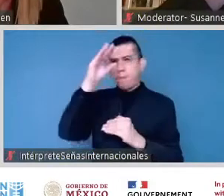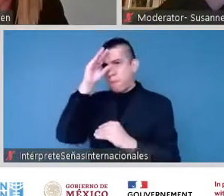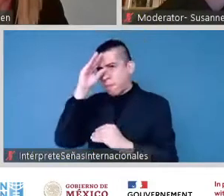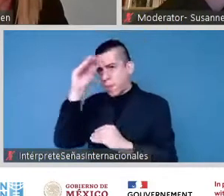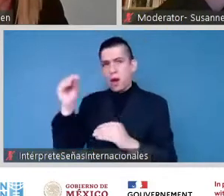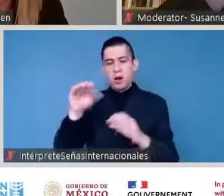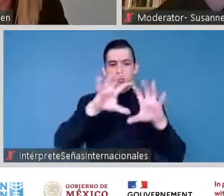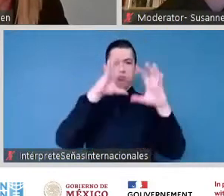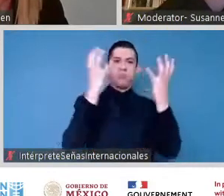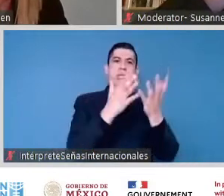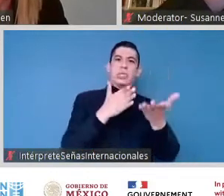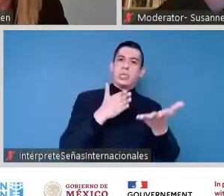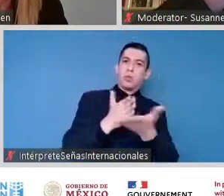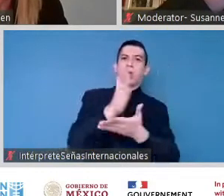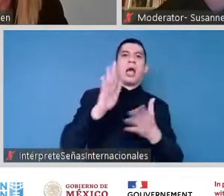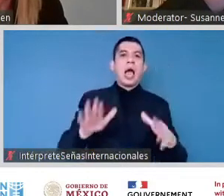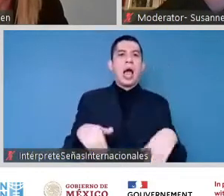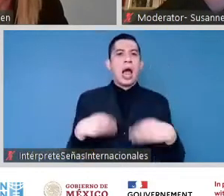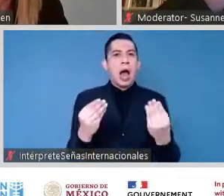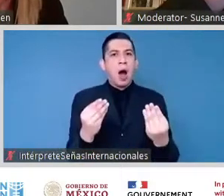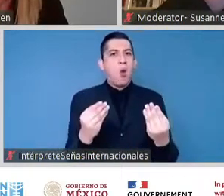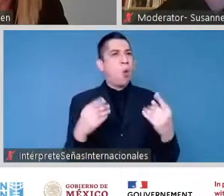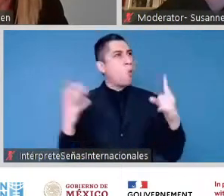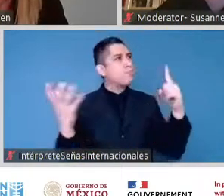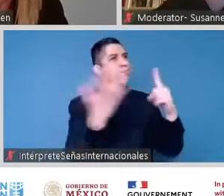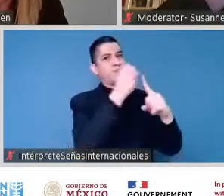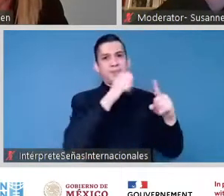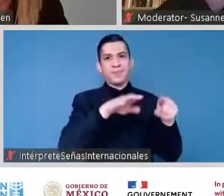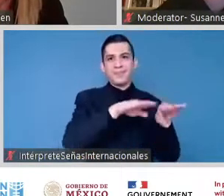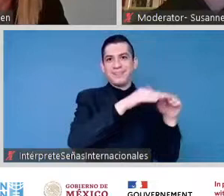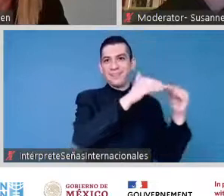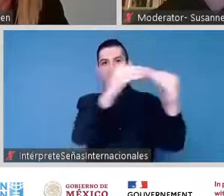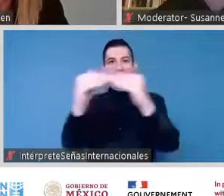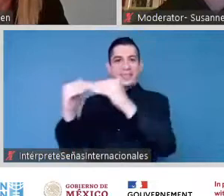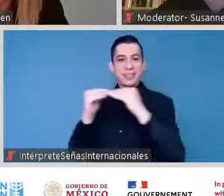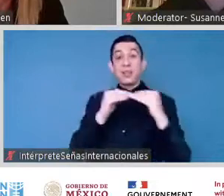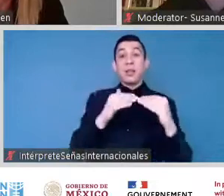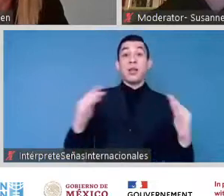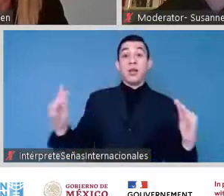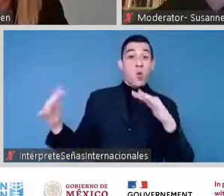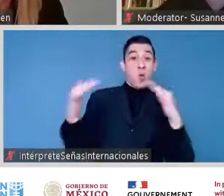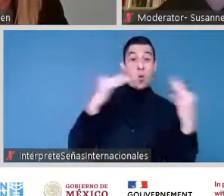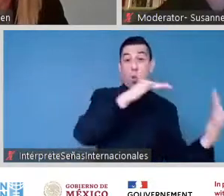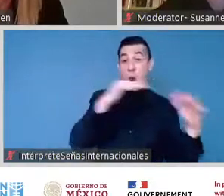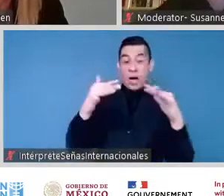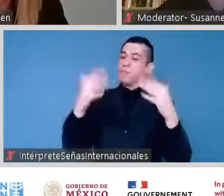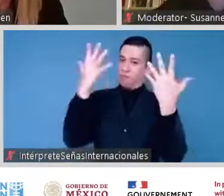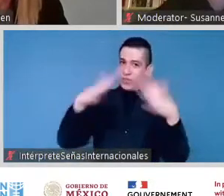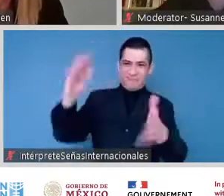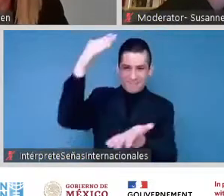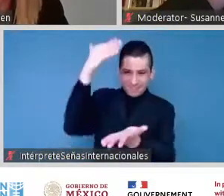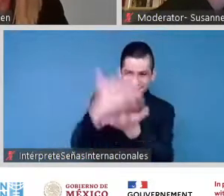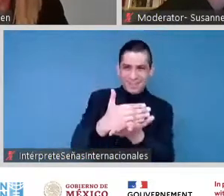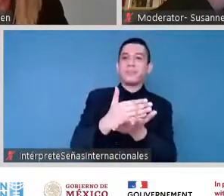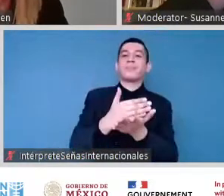demilitarization, and holding perpetrators accountable to their crimes against humanity and ending the culture of immunity. We also need to look at